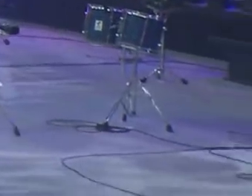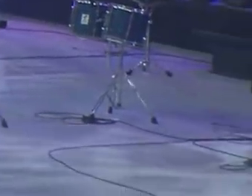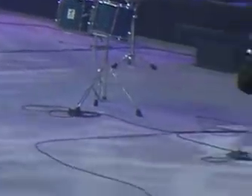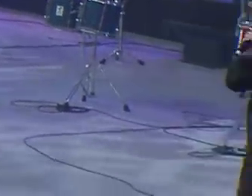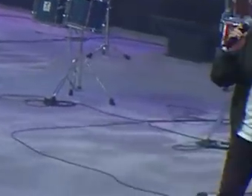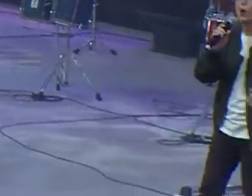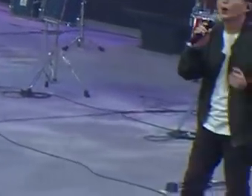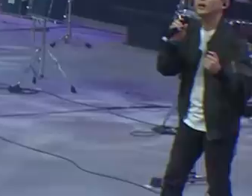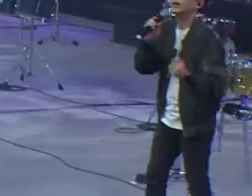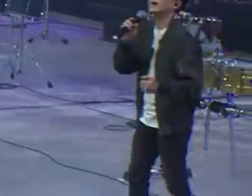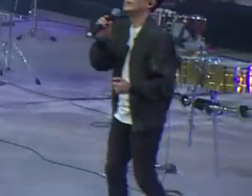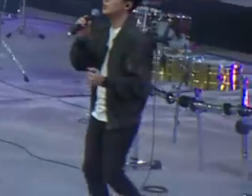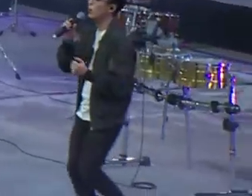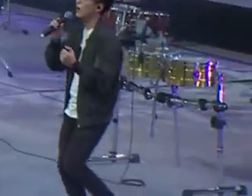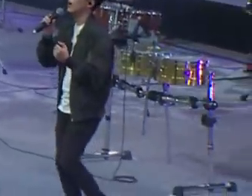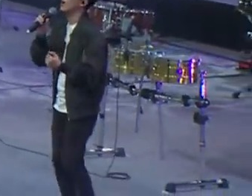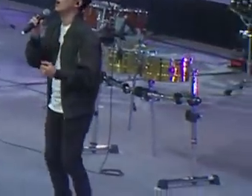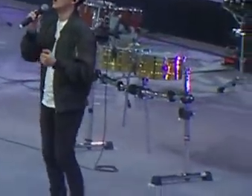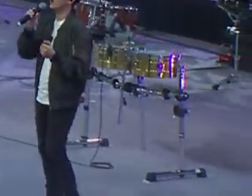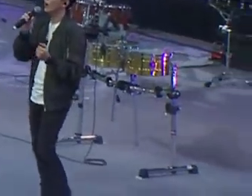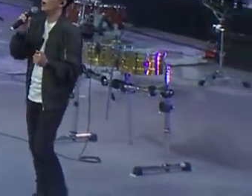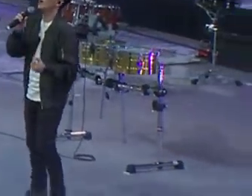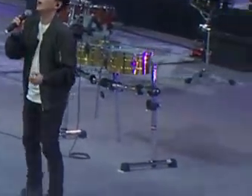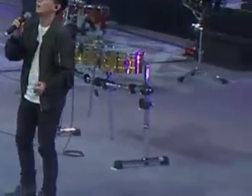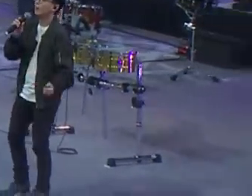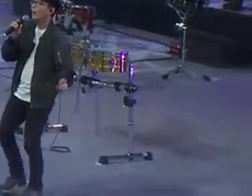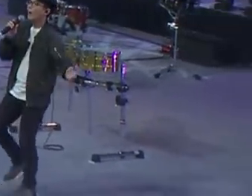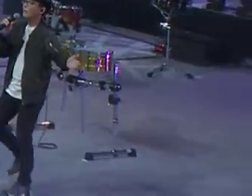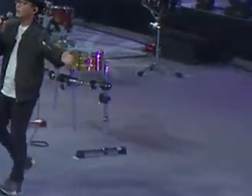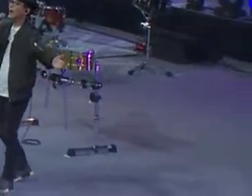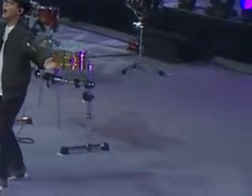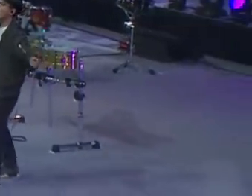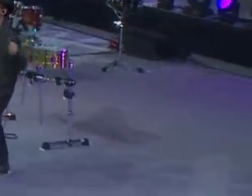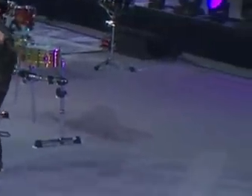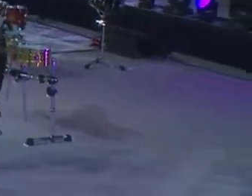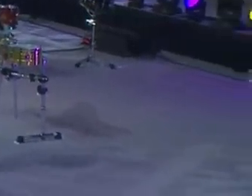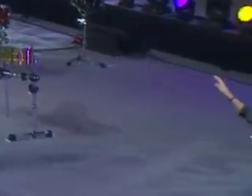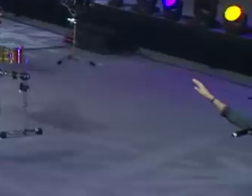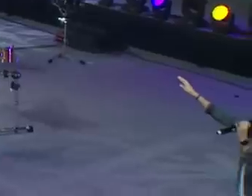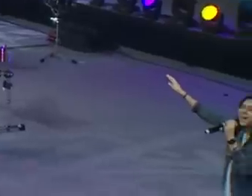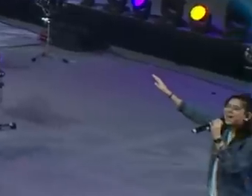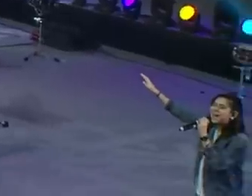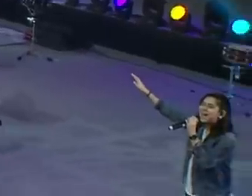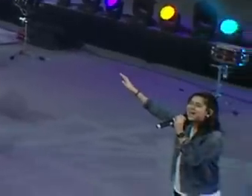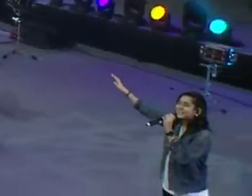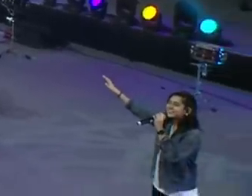wait upon His word, and by His